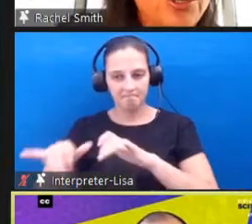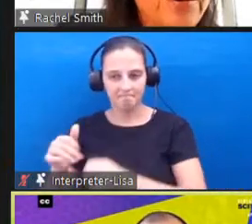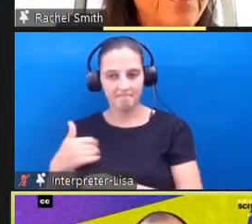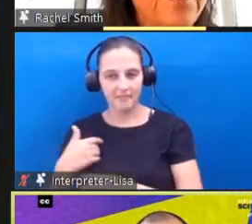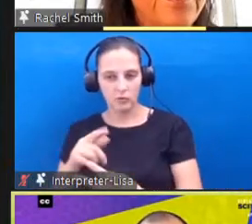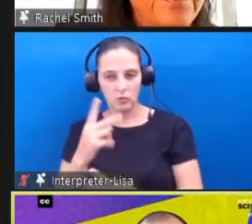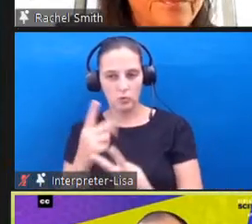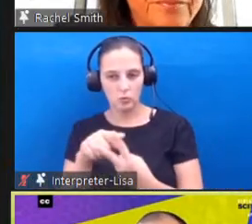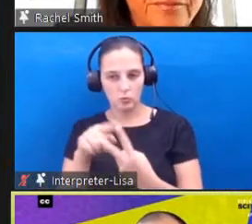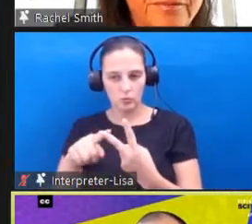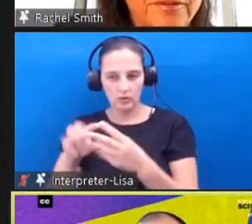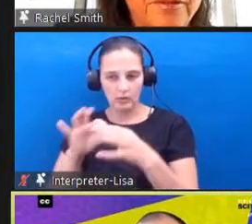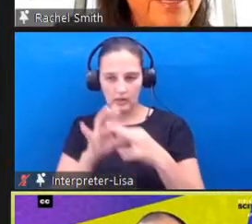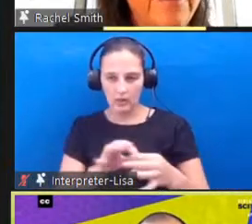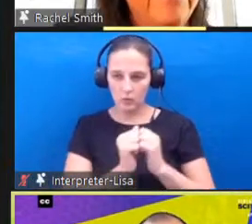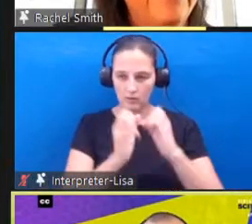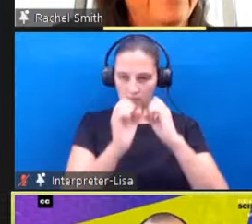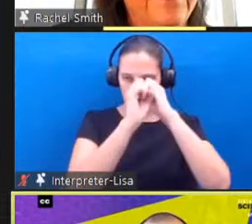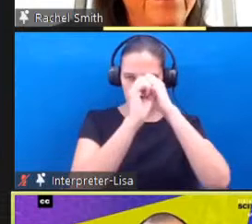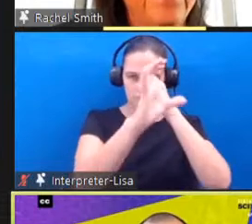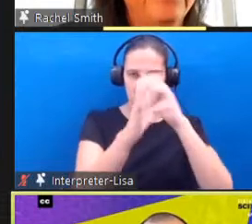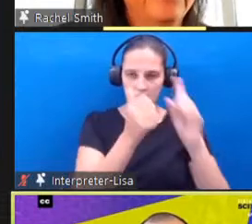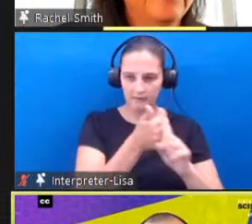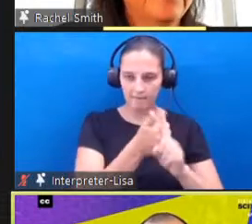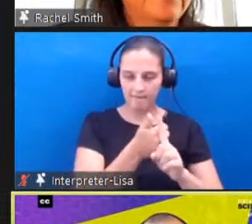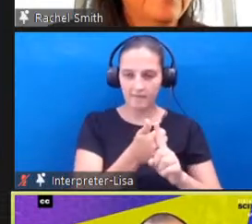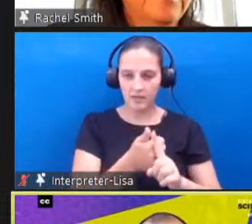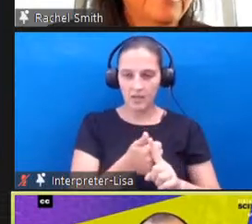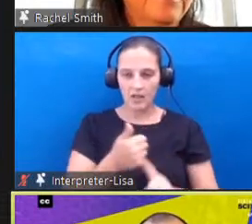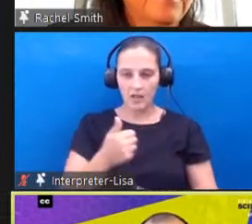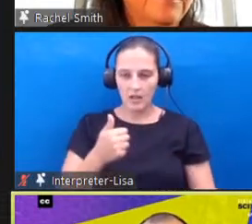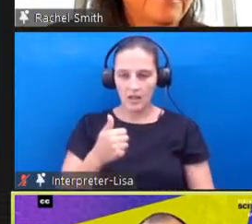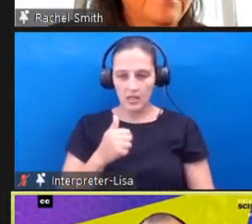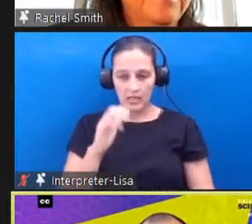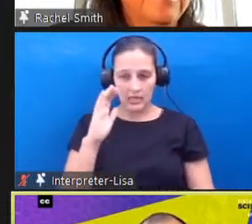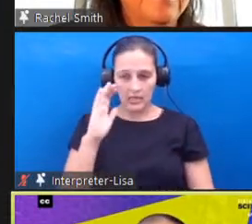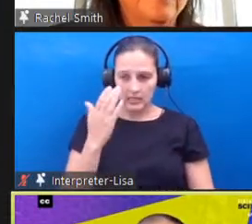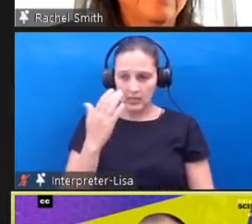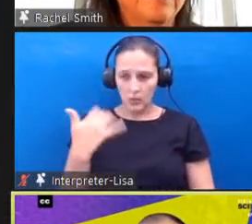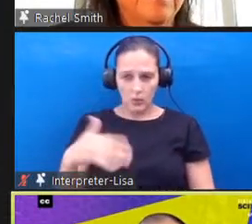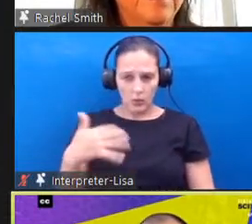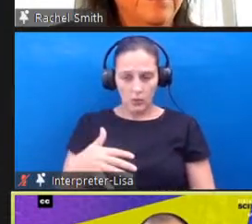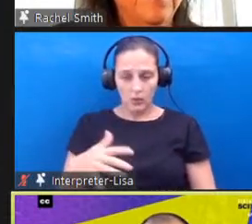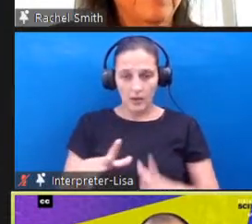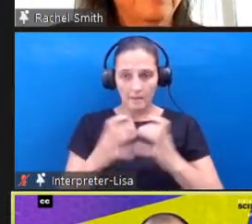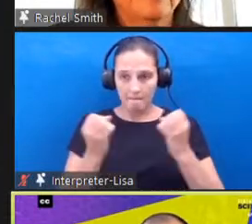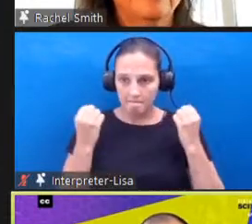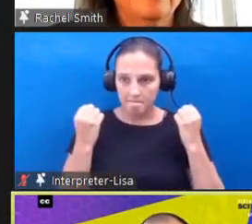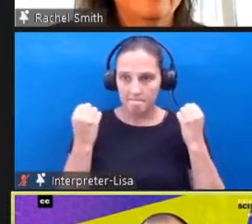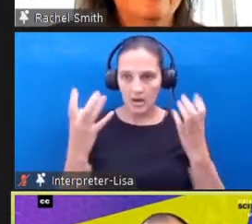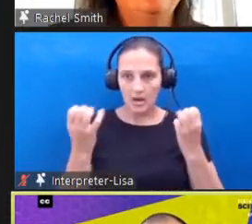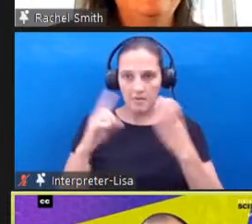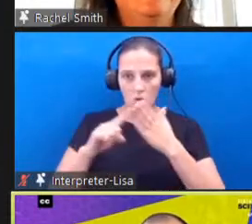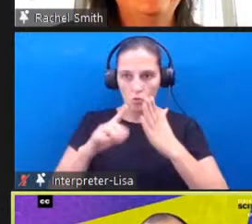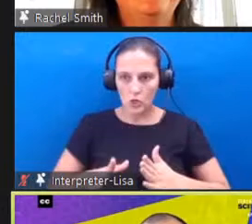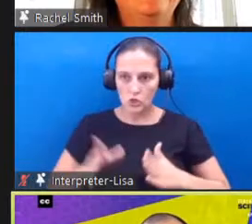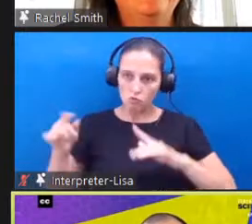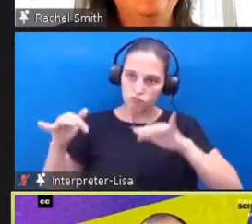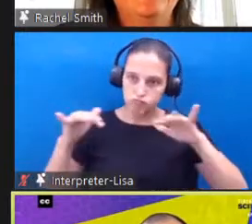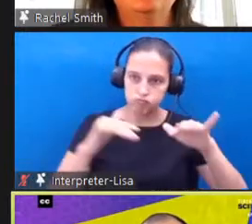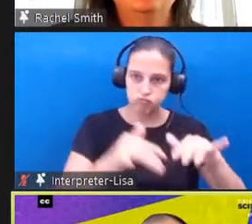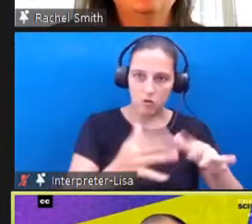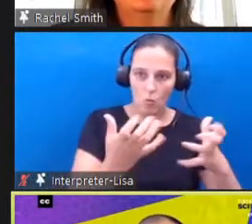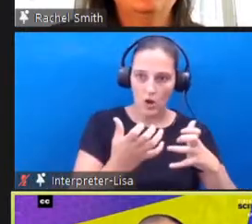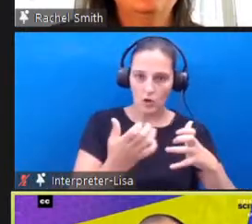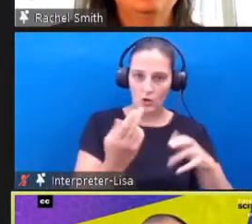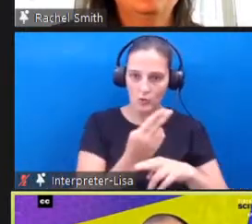the telescope itself. Yeah. I'm wondering, it seems like a lot of researchers would want to get their hands on that telescope. How is time divvied up